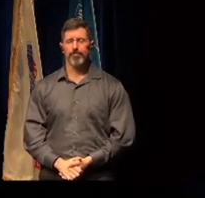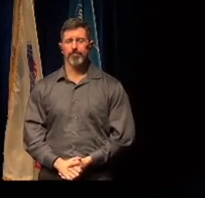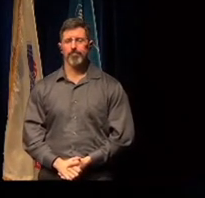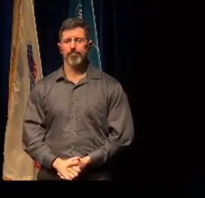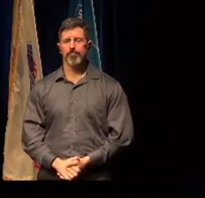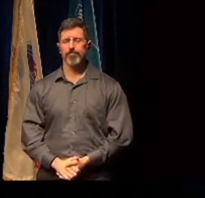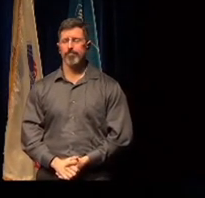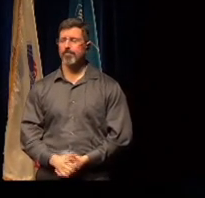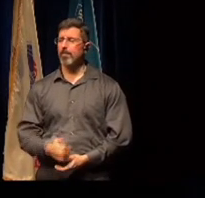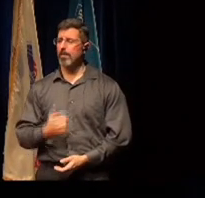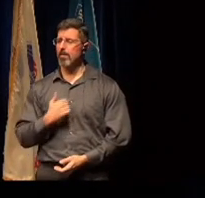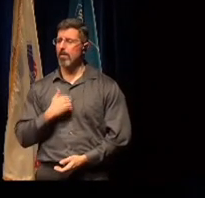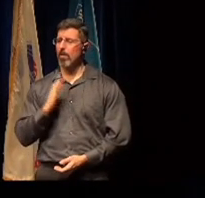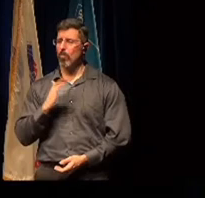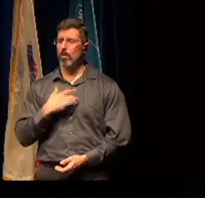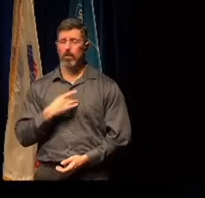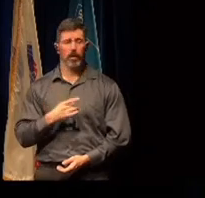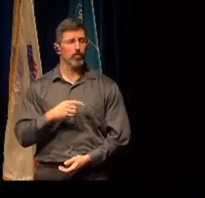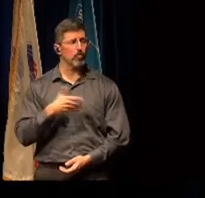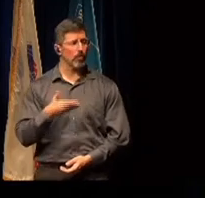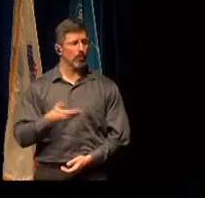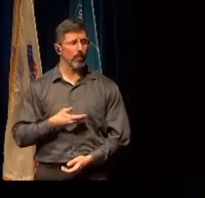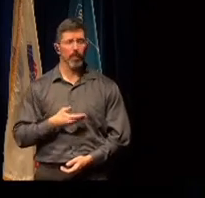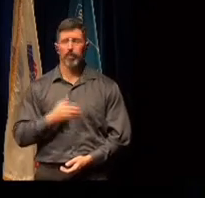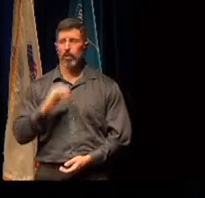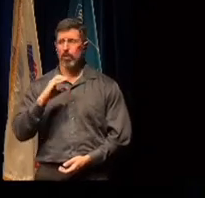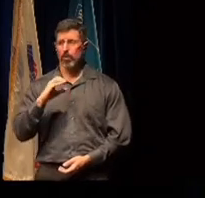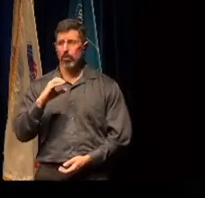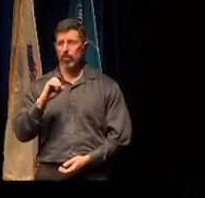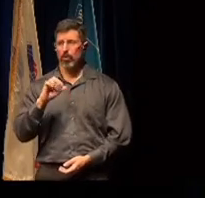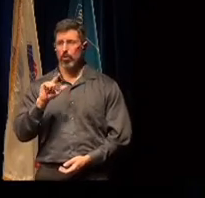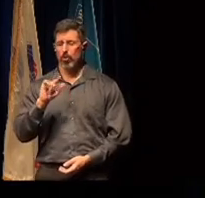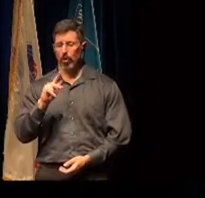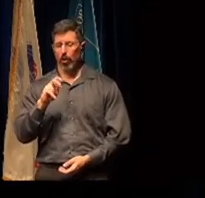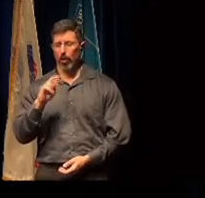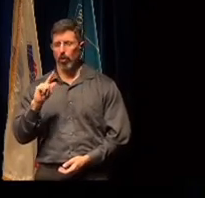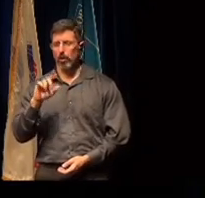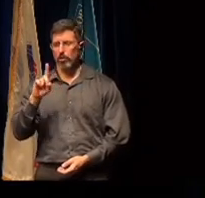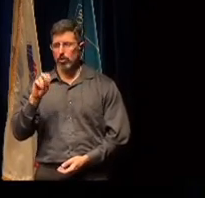I'd like to invite Lieutenant Colonel Doug Herman to be here.